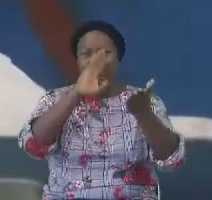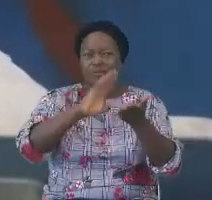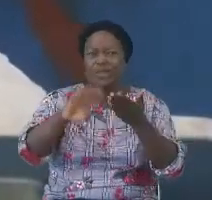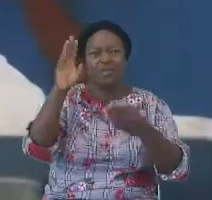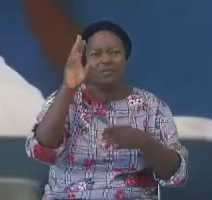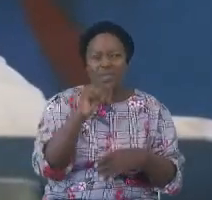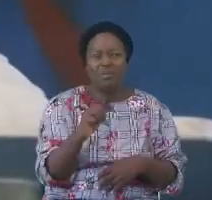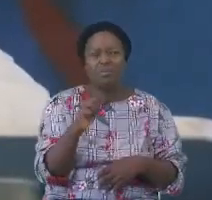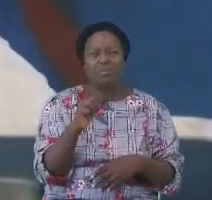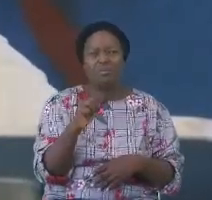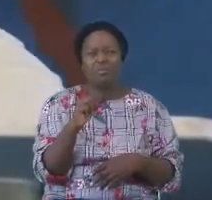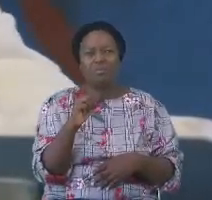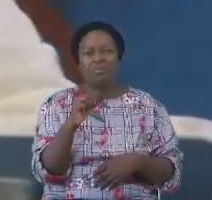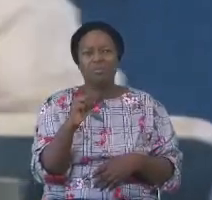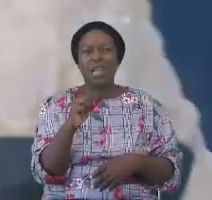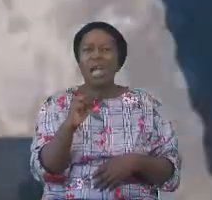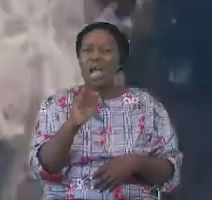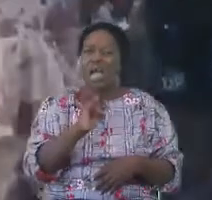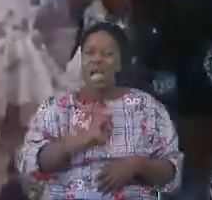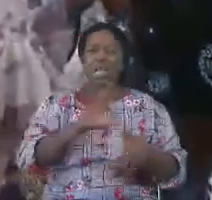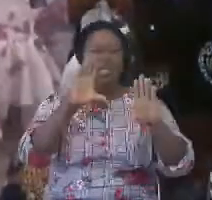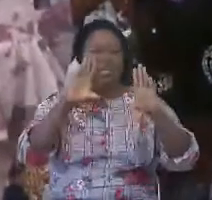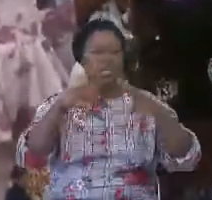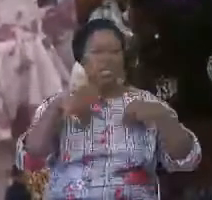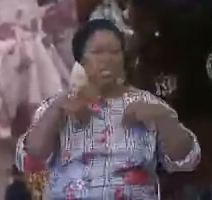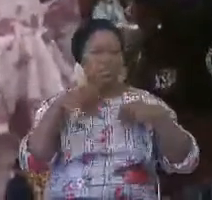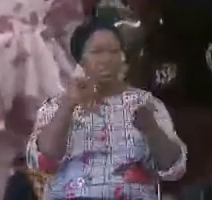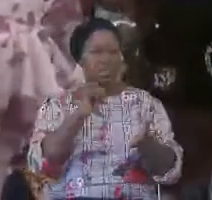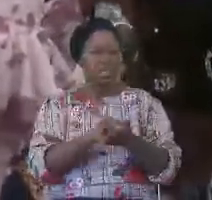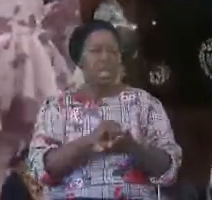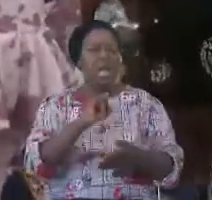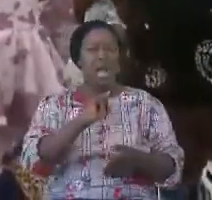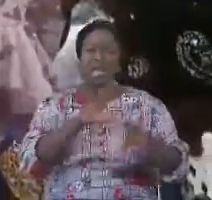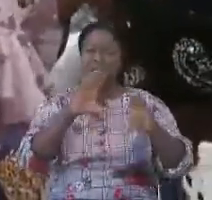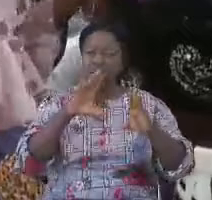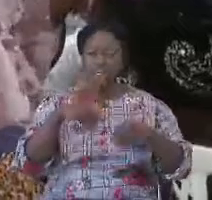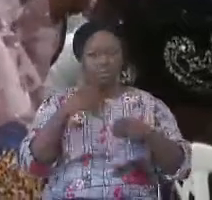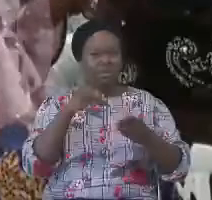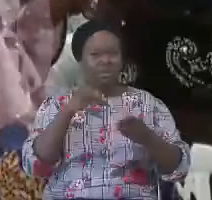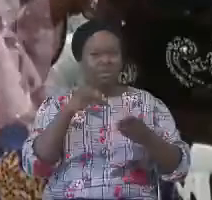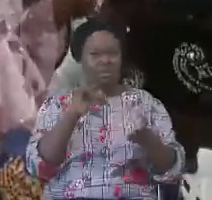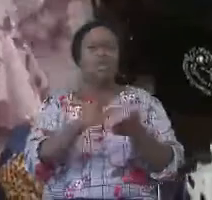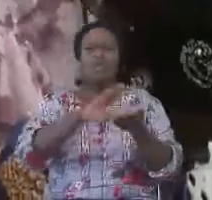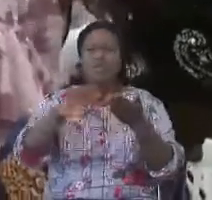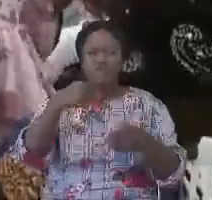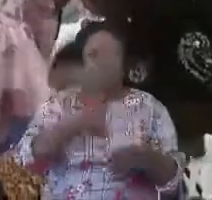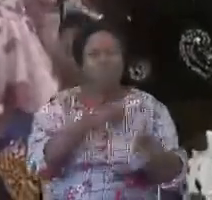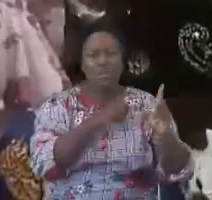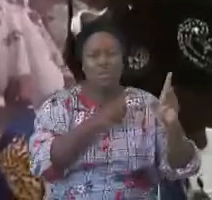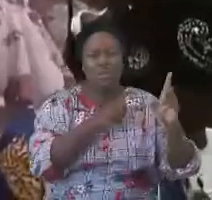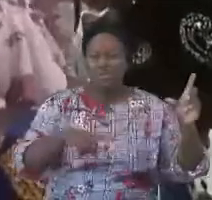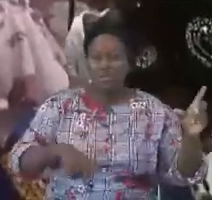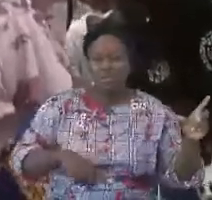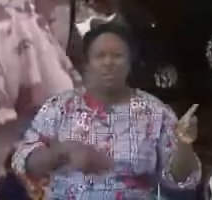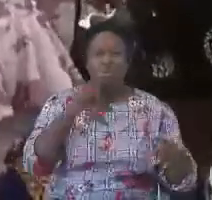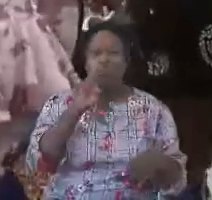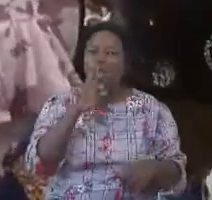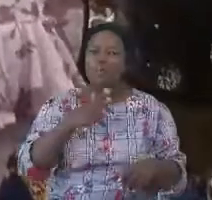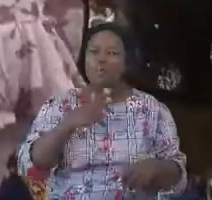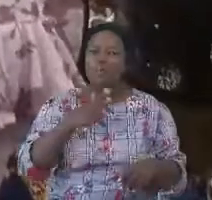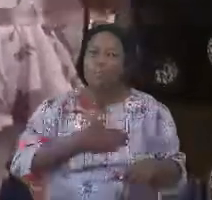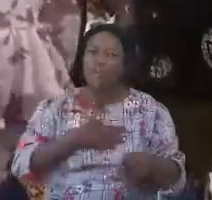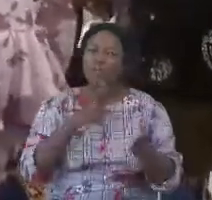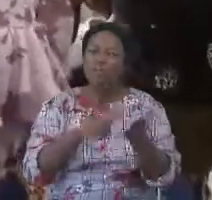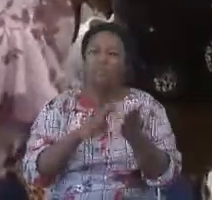forgiven because you said father forgive them i accept that i